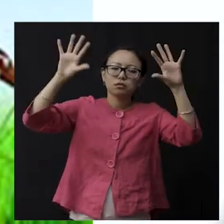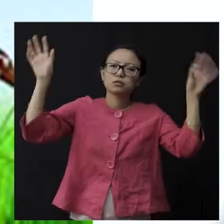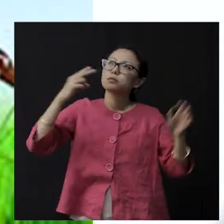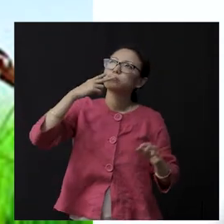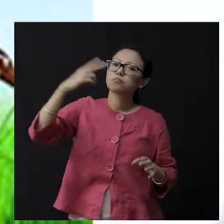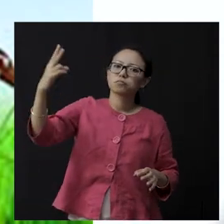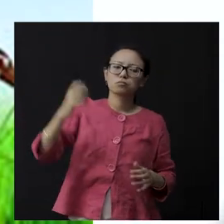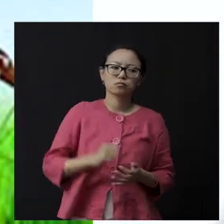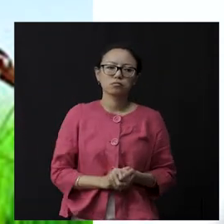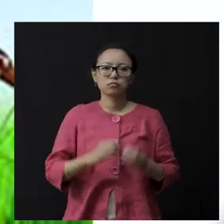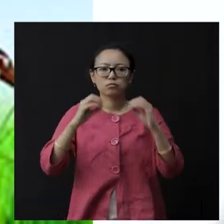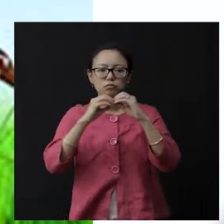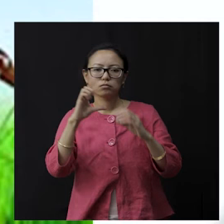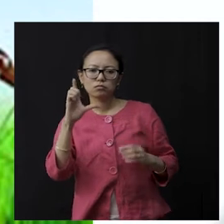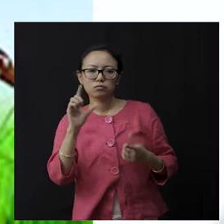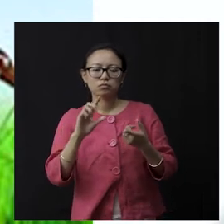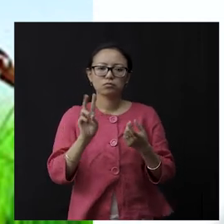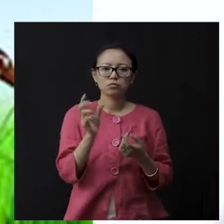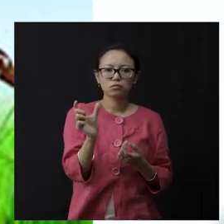a sunny day.